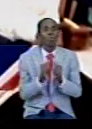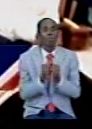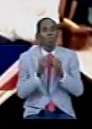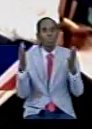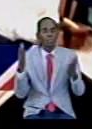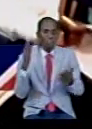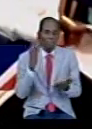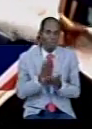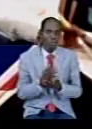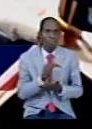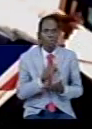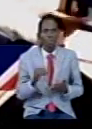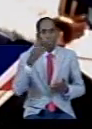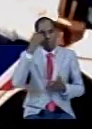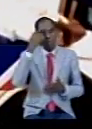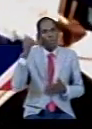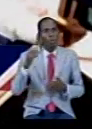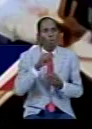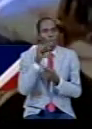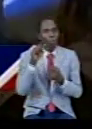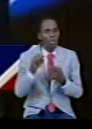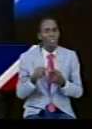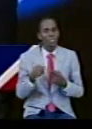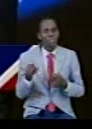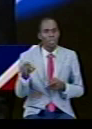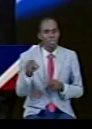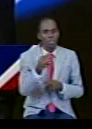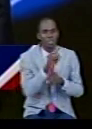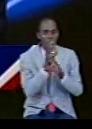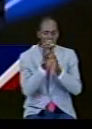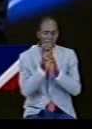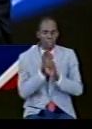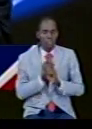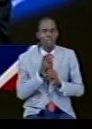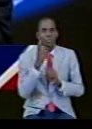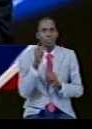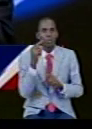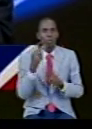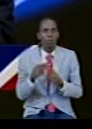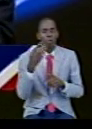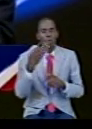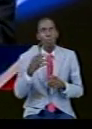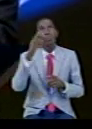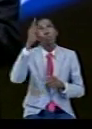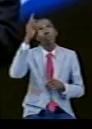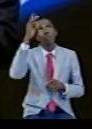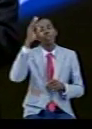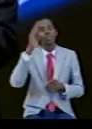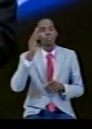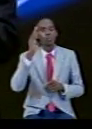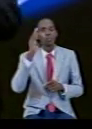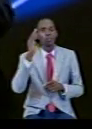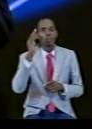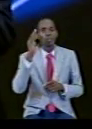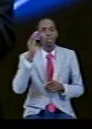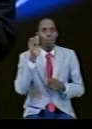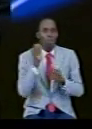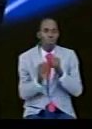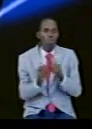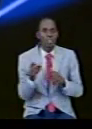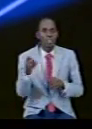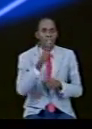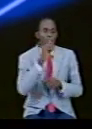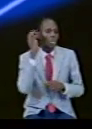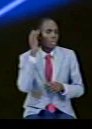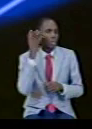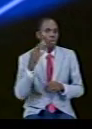ceasing, because when ye received the word of God, which ye